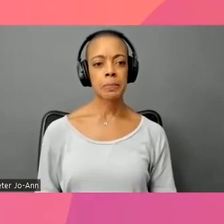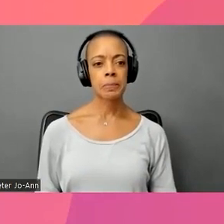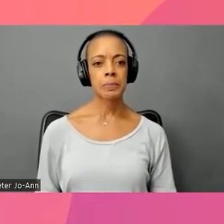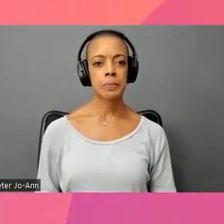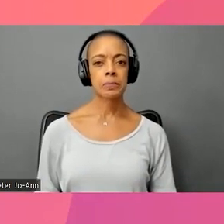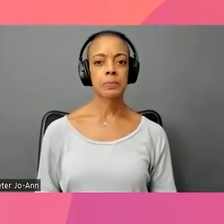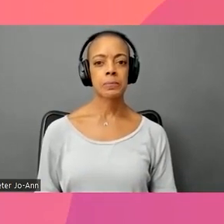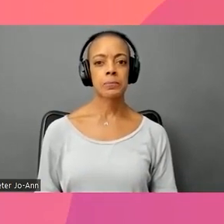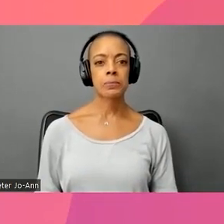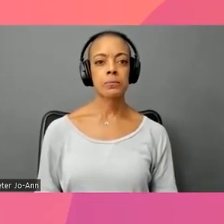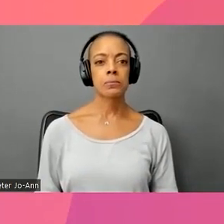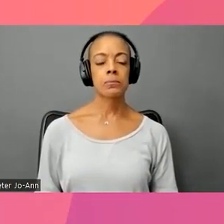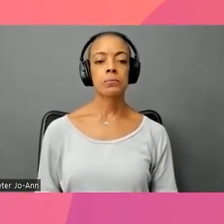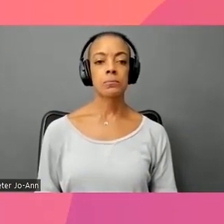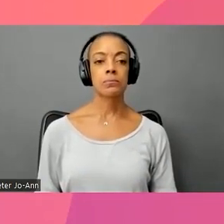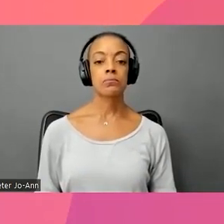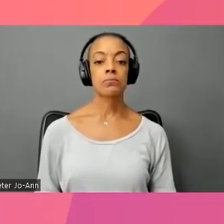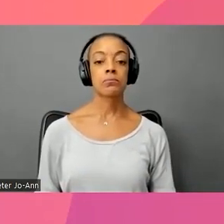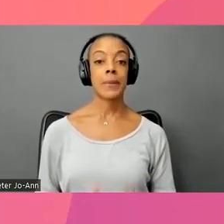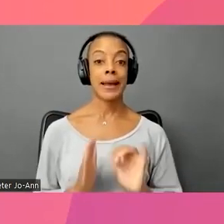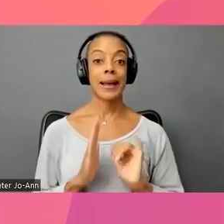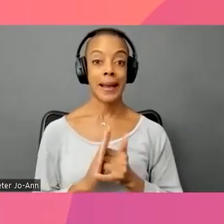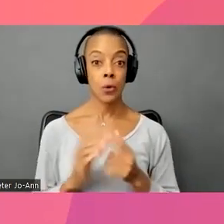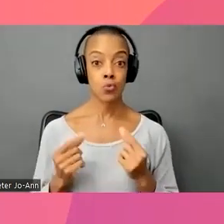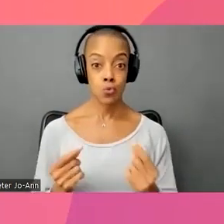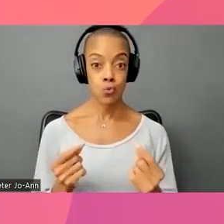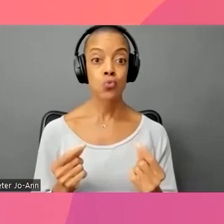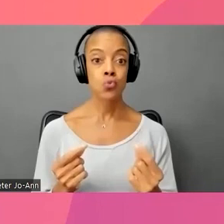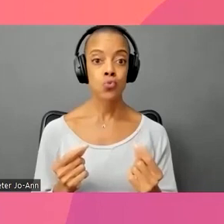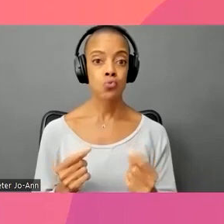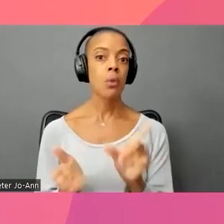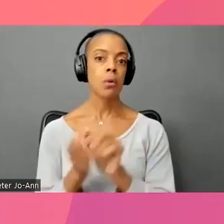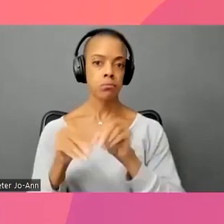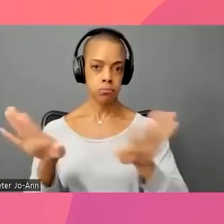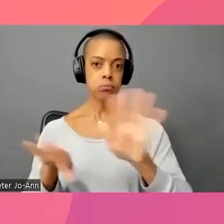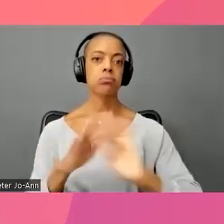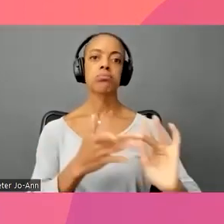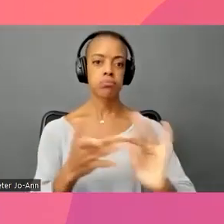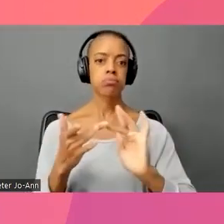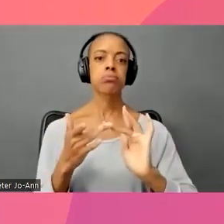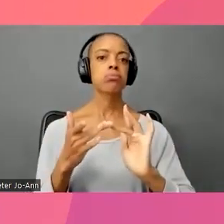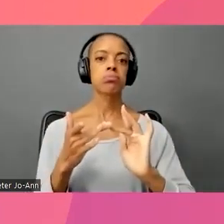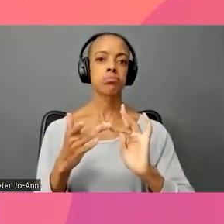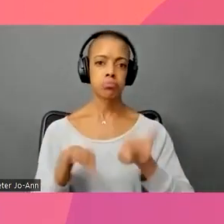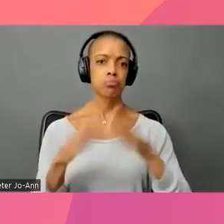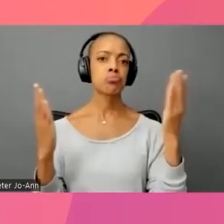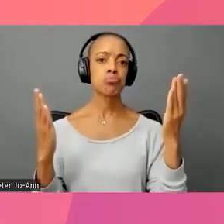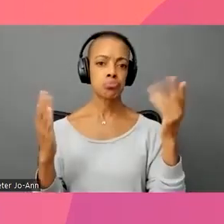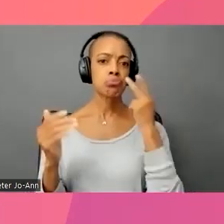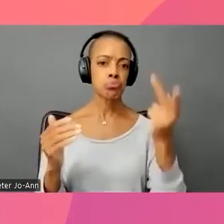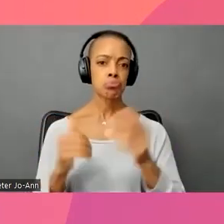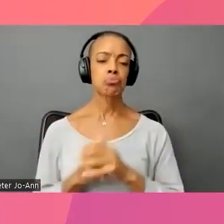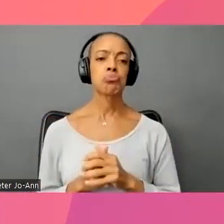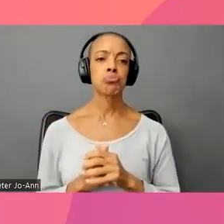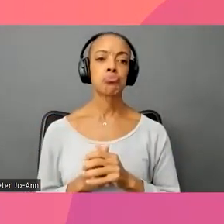And so the protocol for this scoping review is also published online and open access. And so in